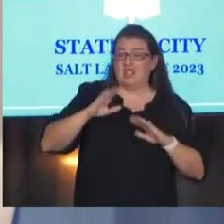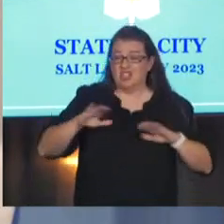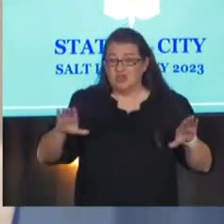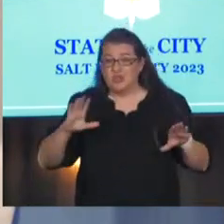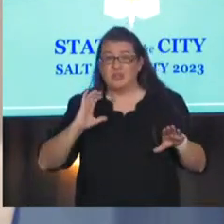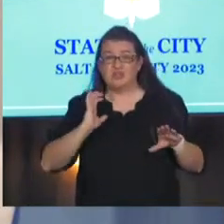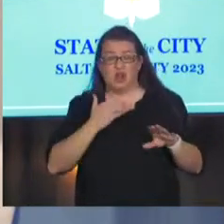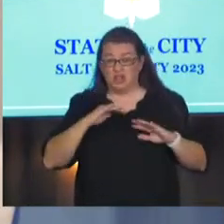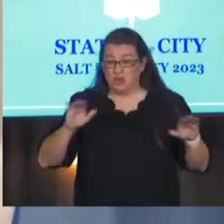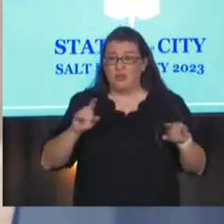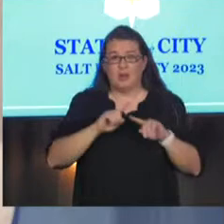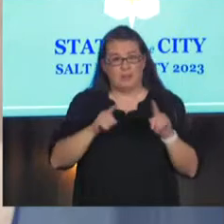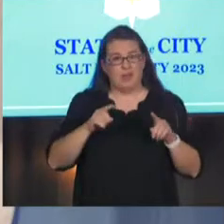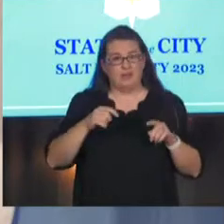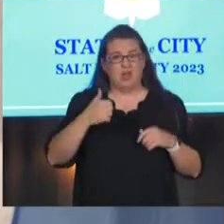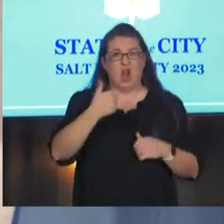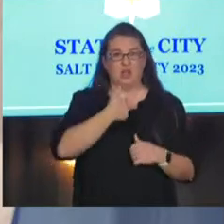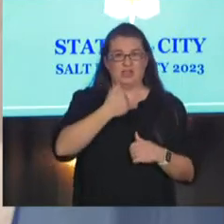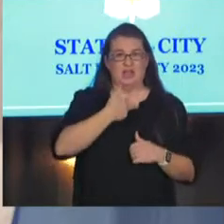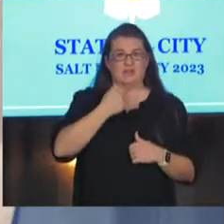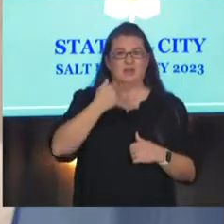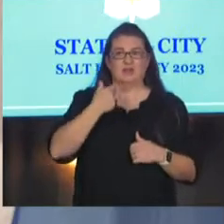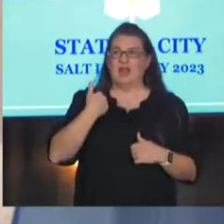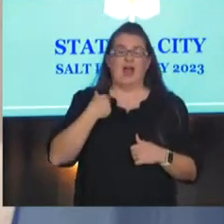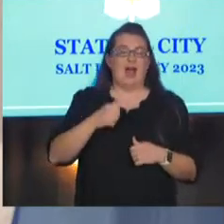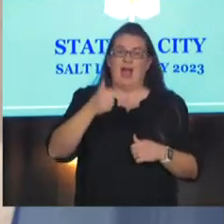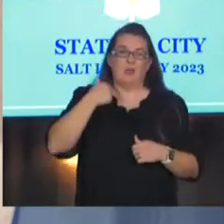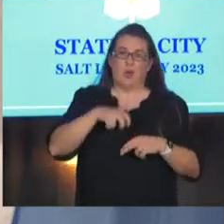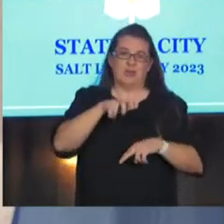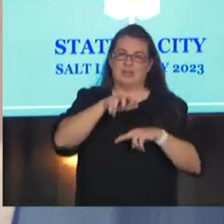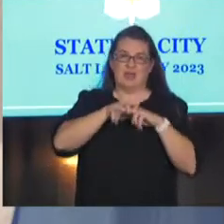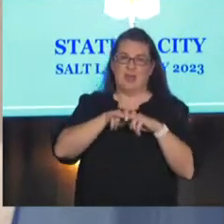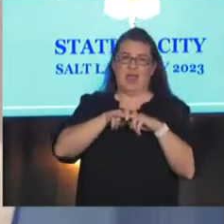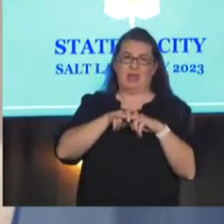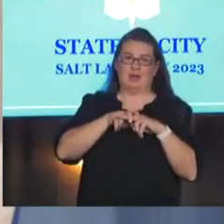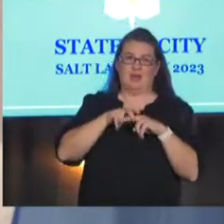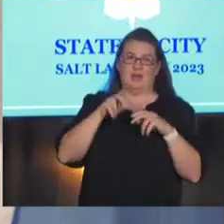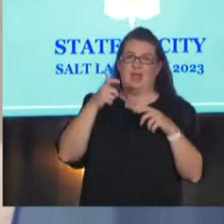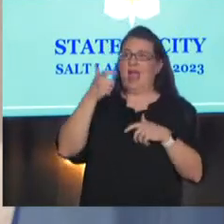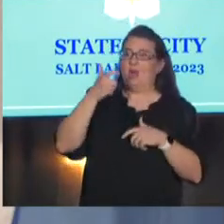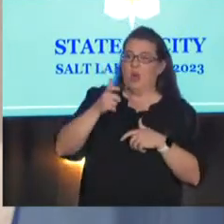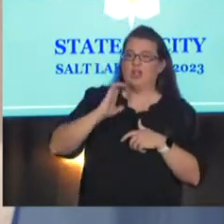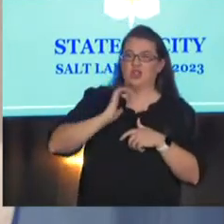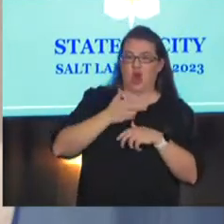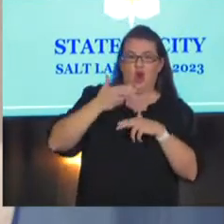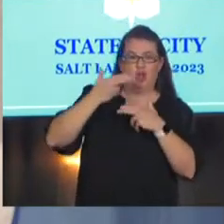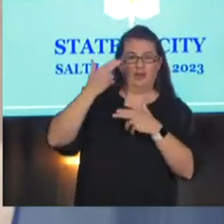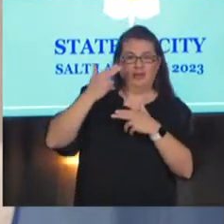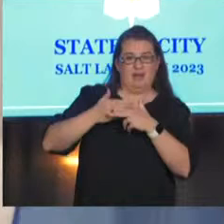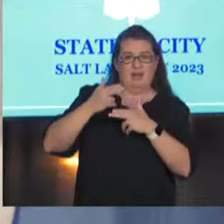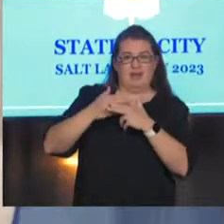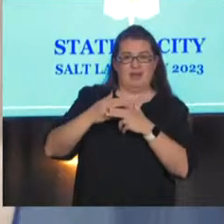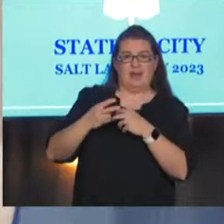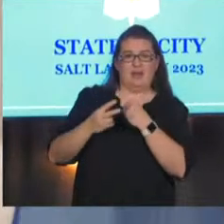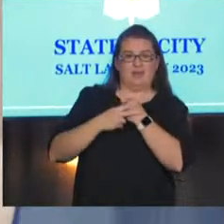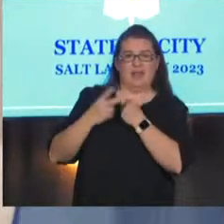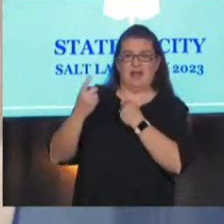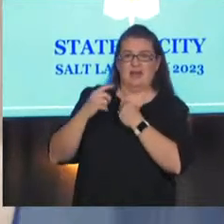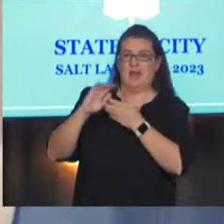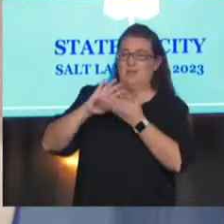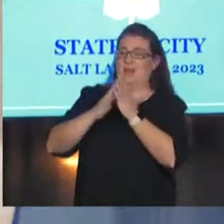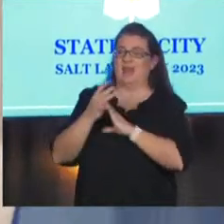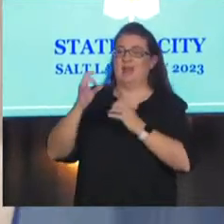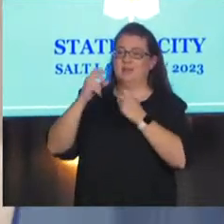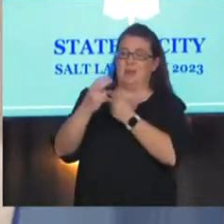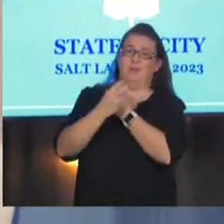ourselves. I'm not going to sit back and watch the Great Salt Lake, our namesake, turn into toxic dust, and we can't put